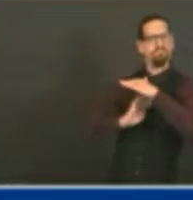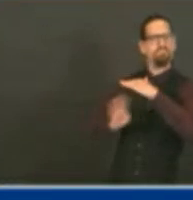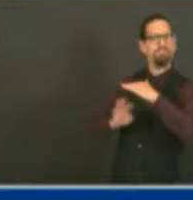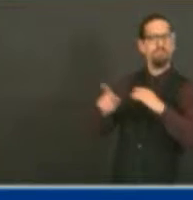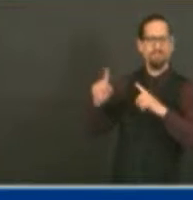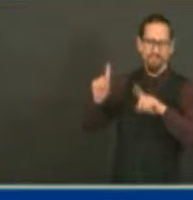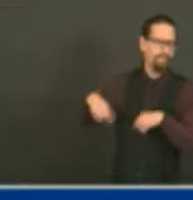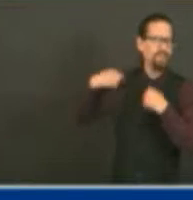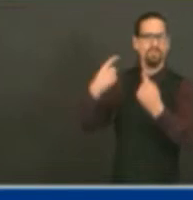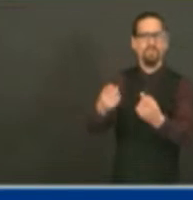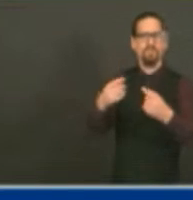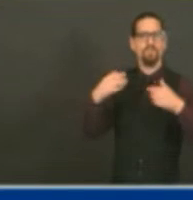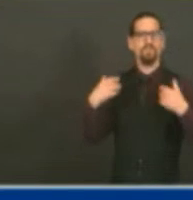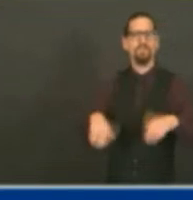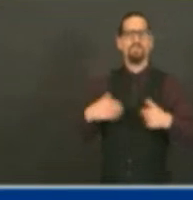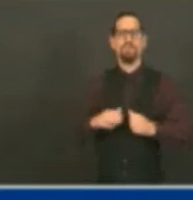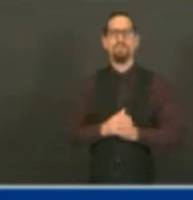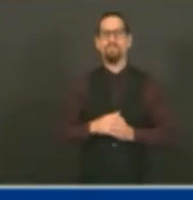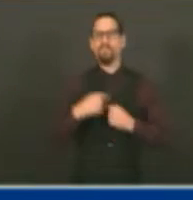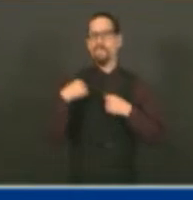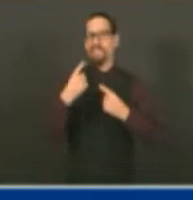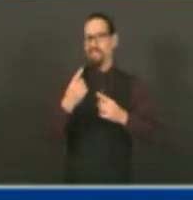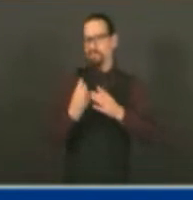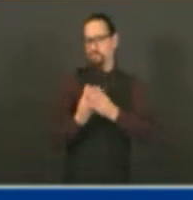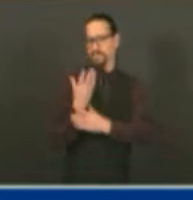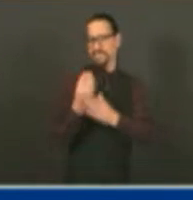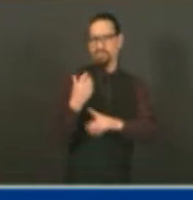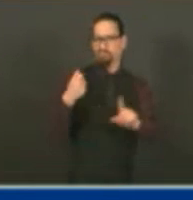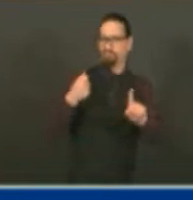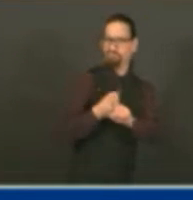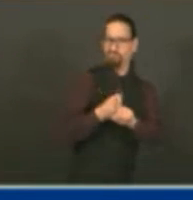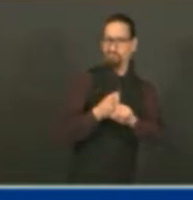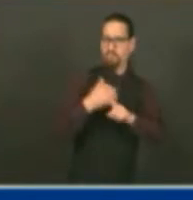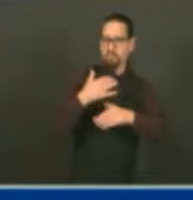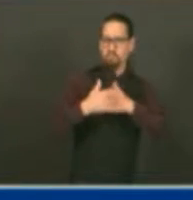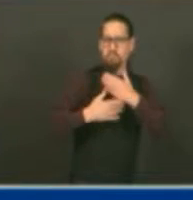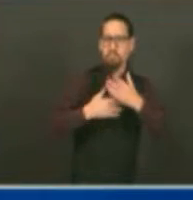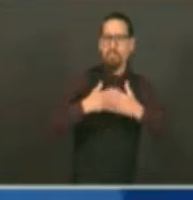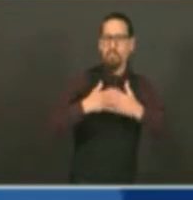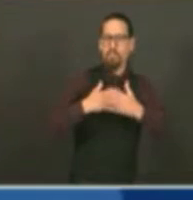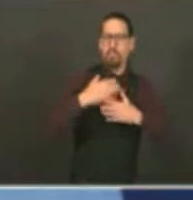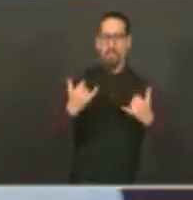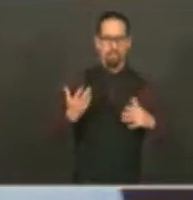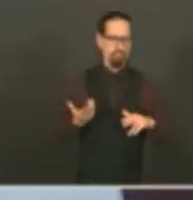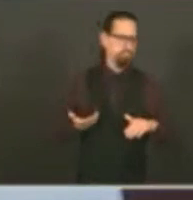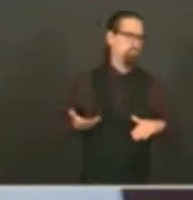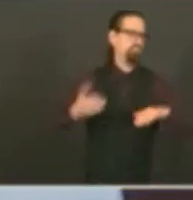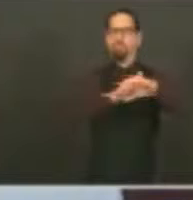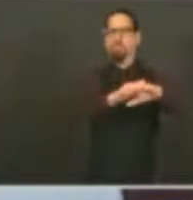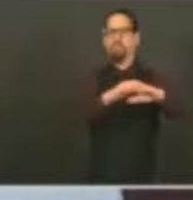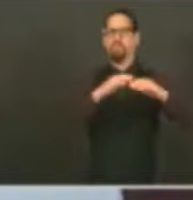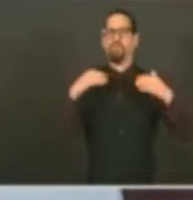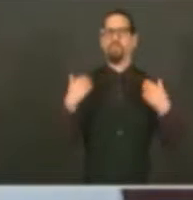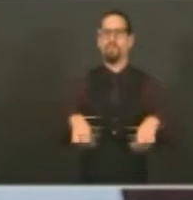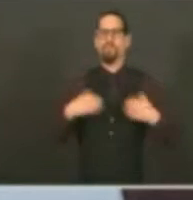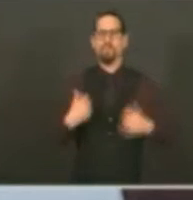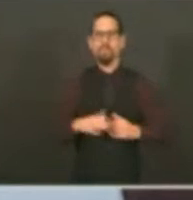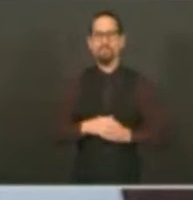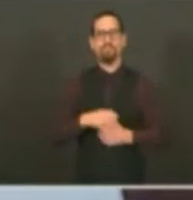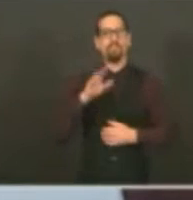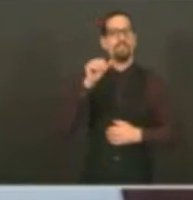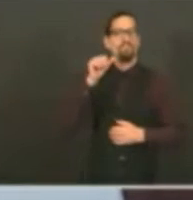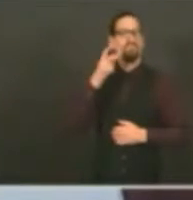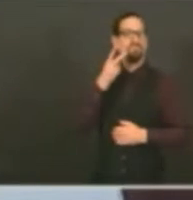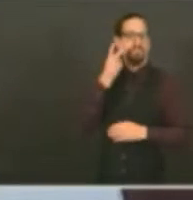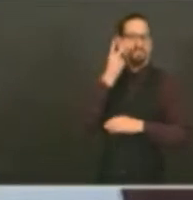2 days ago, we had over 70 people admitted to the hospital in a single day with